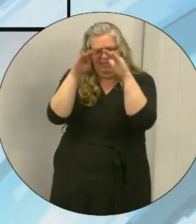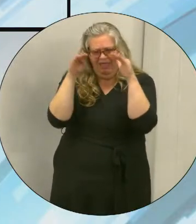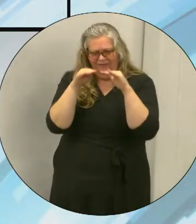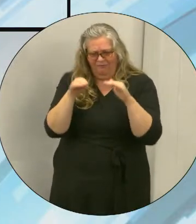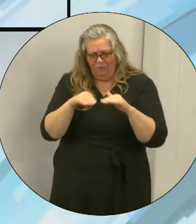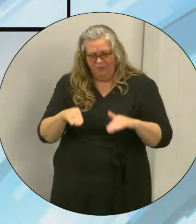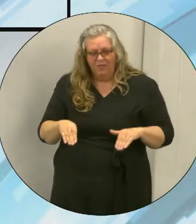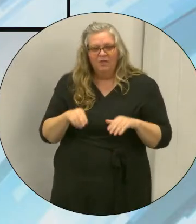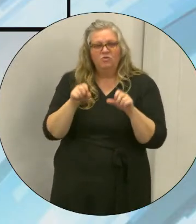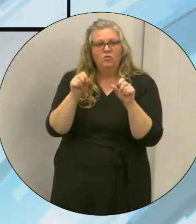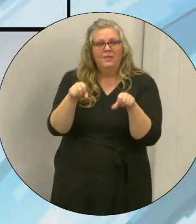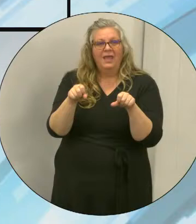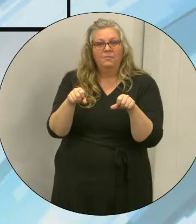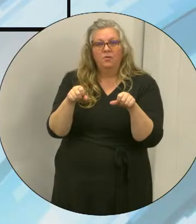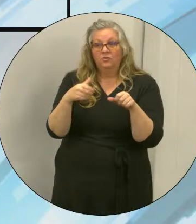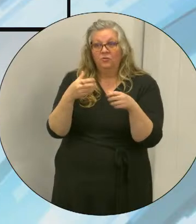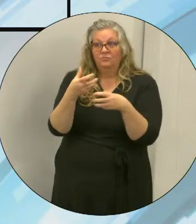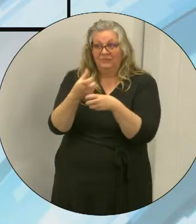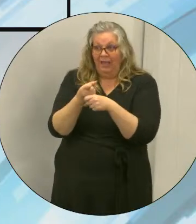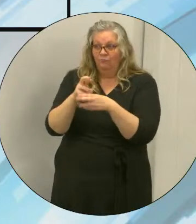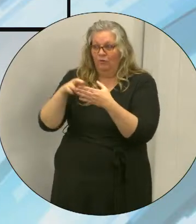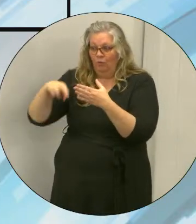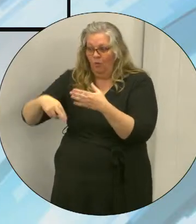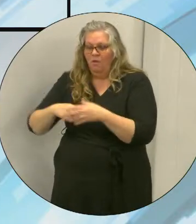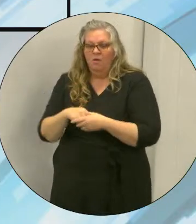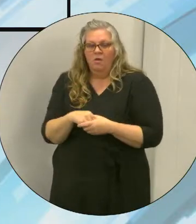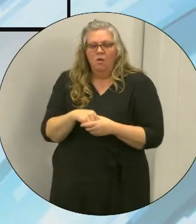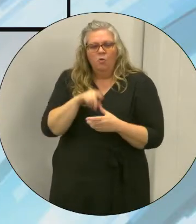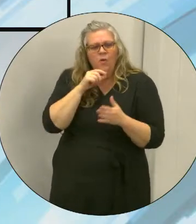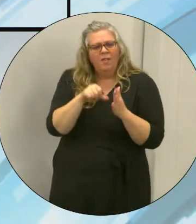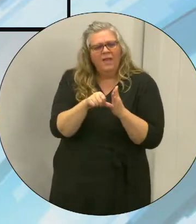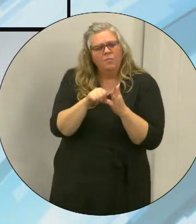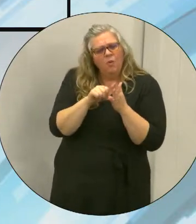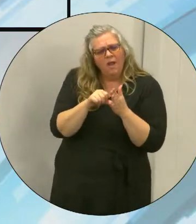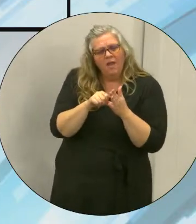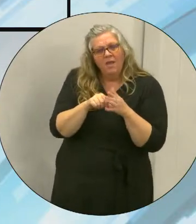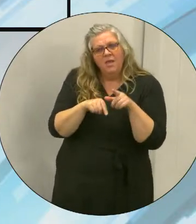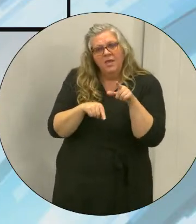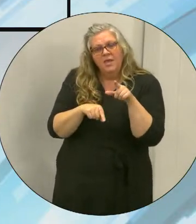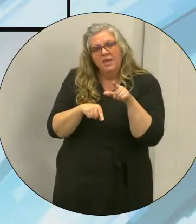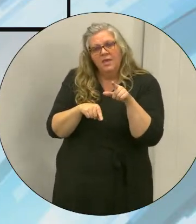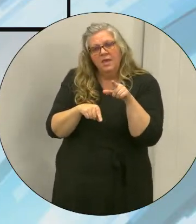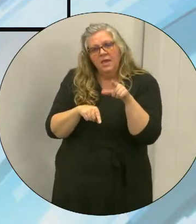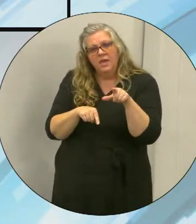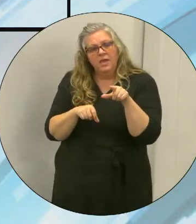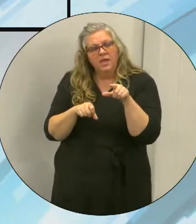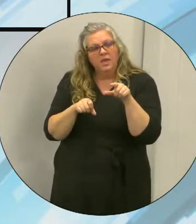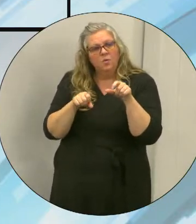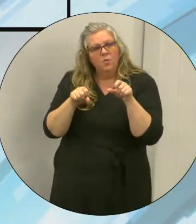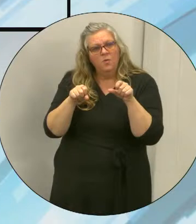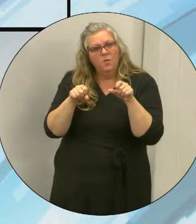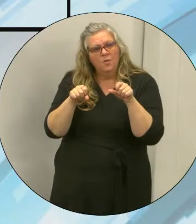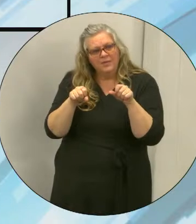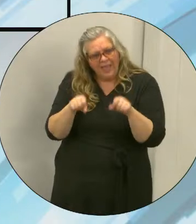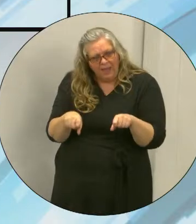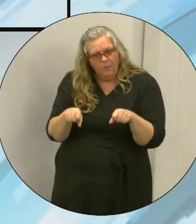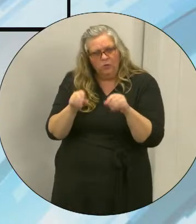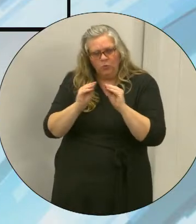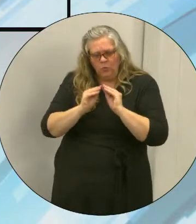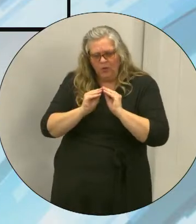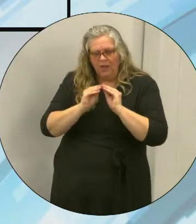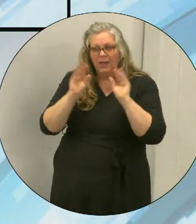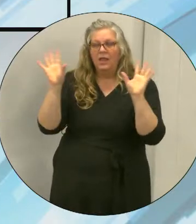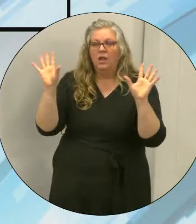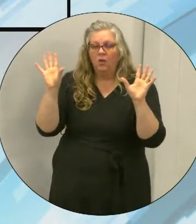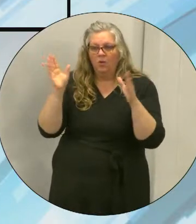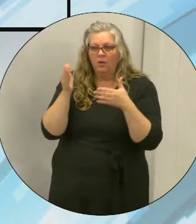get to a set of outcomes. It's also quite impressive that he was able to share pretty clearly,